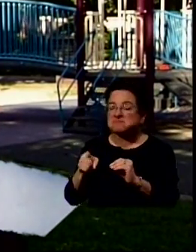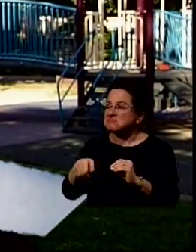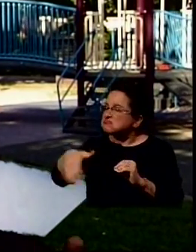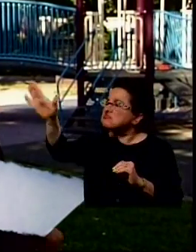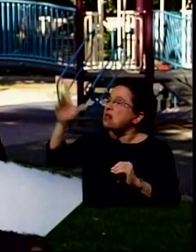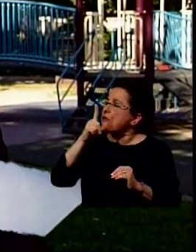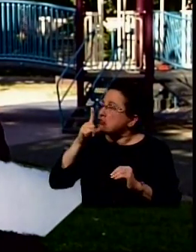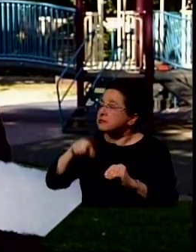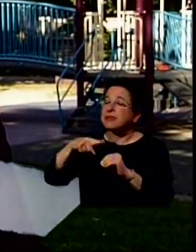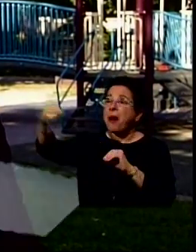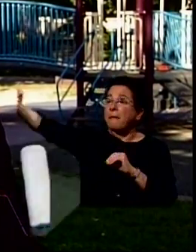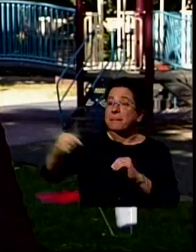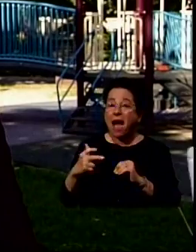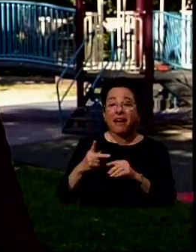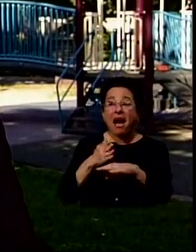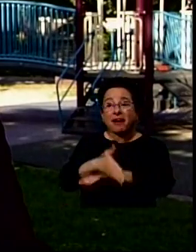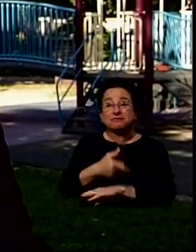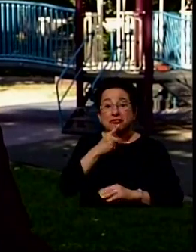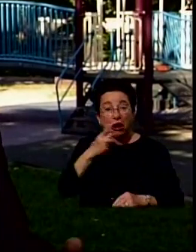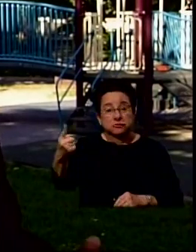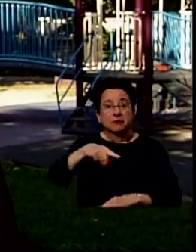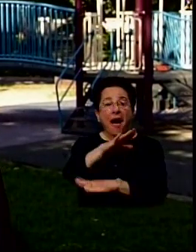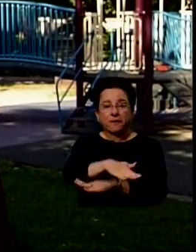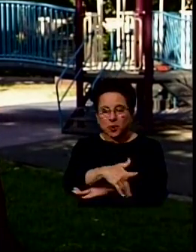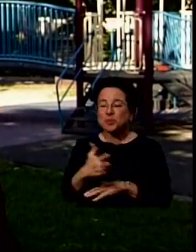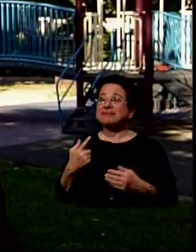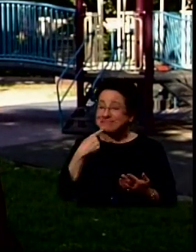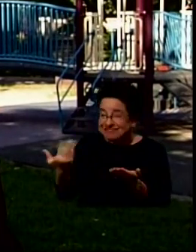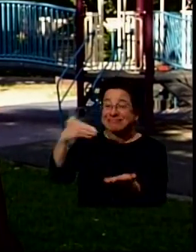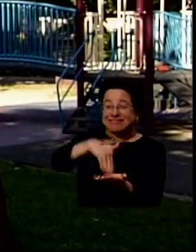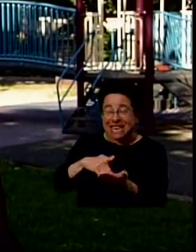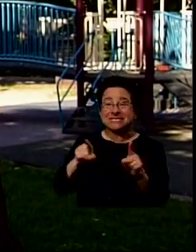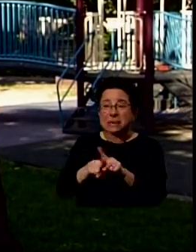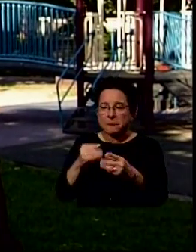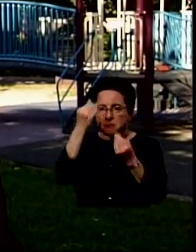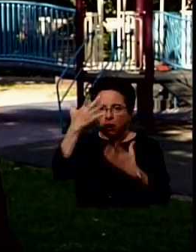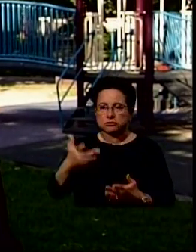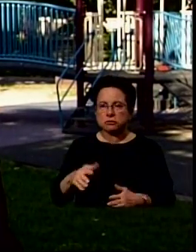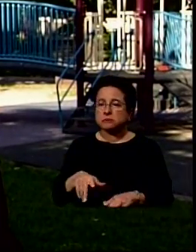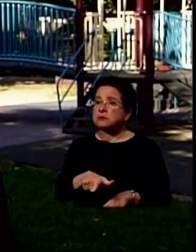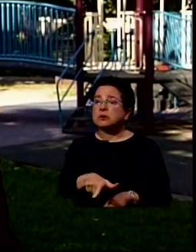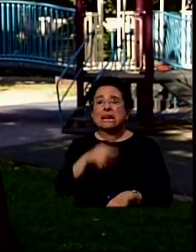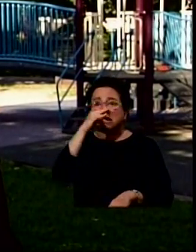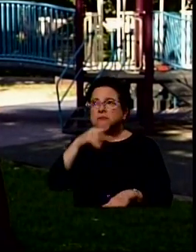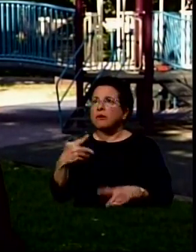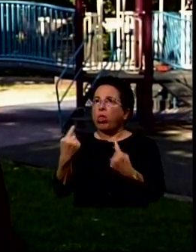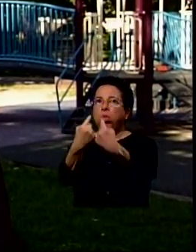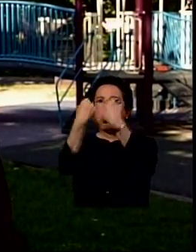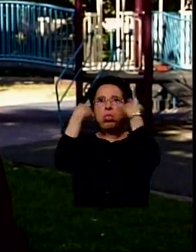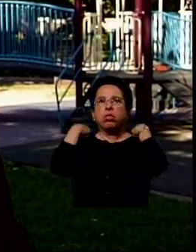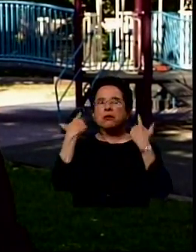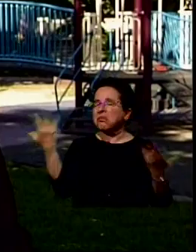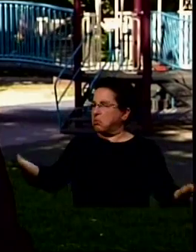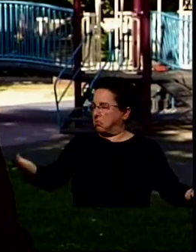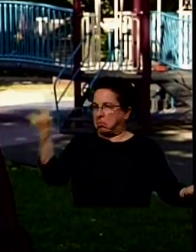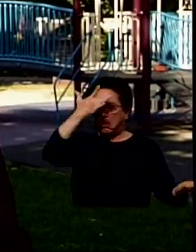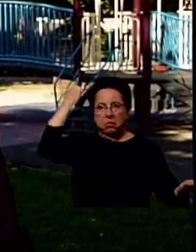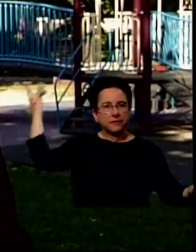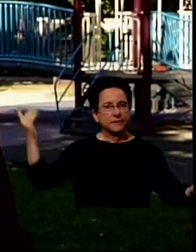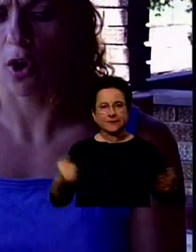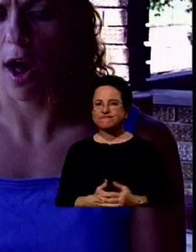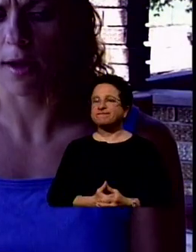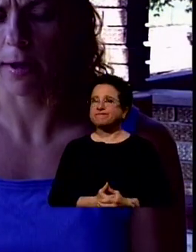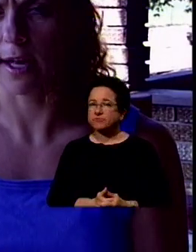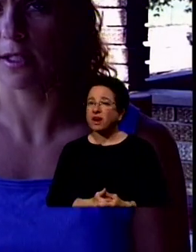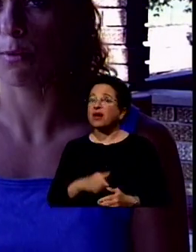to a child goes to lunch, and then you review the same information with the child in the early afternoon, and the child will give you a blank